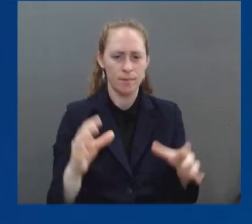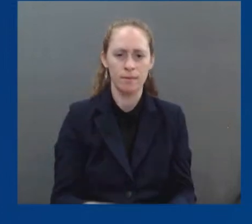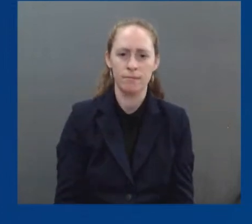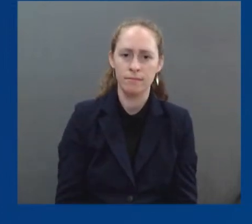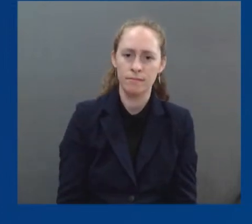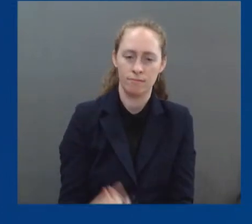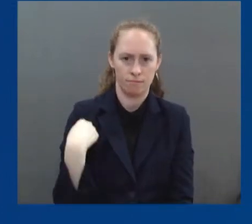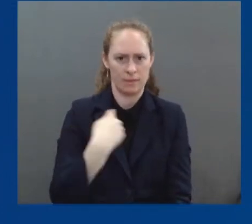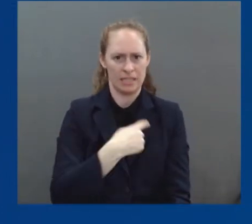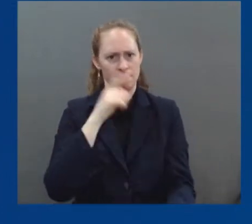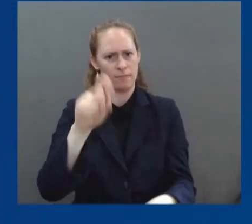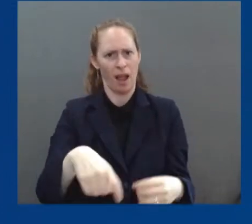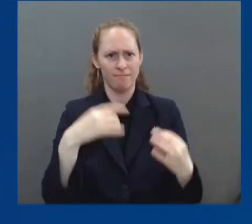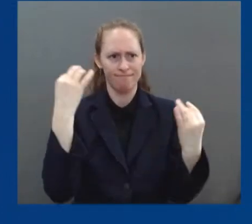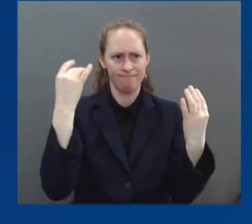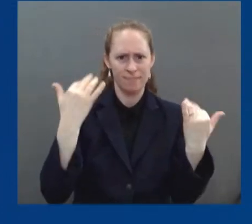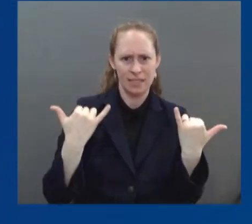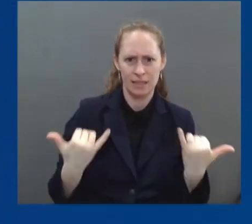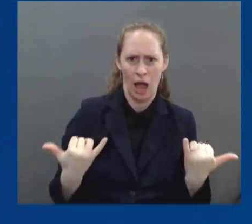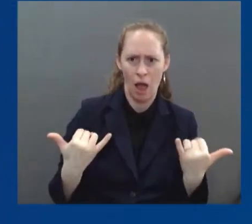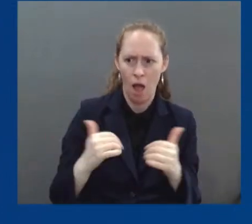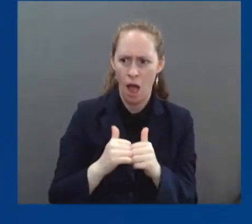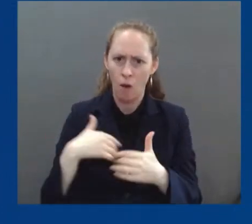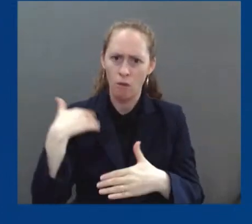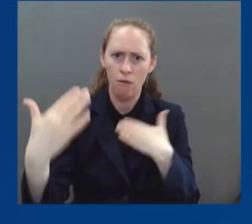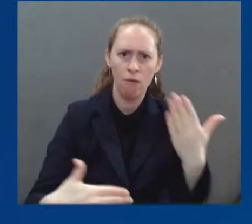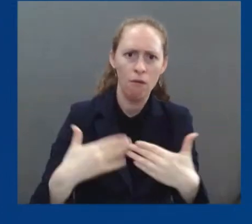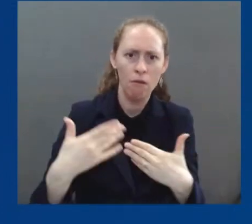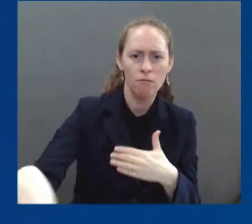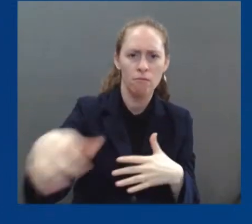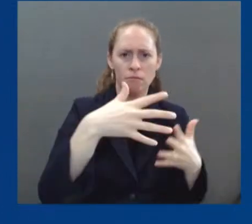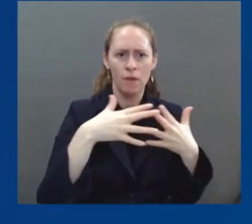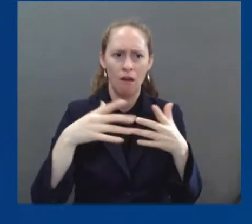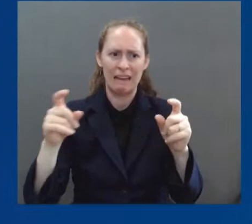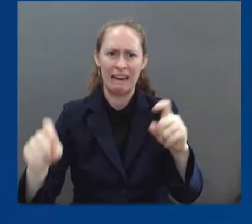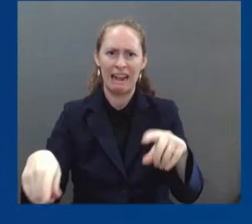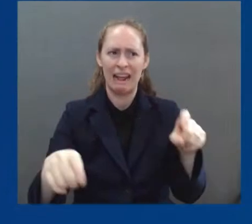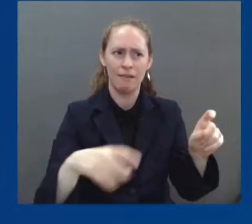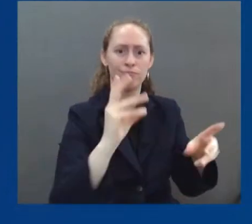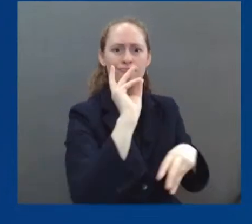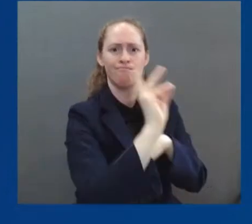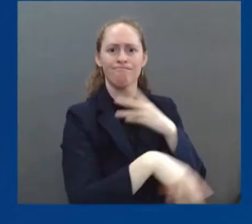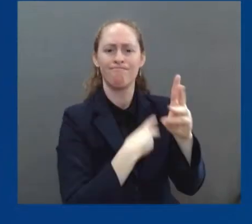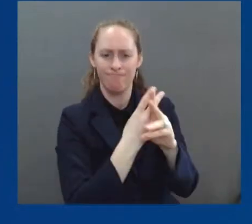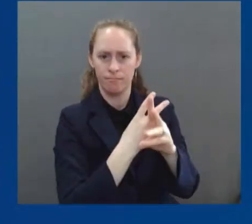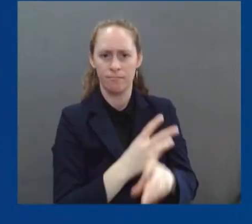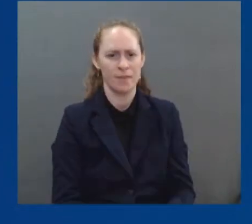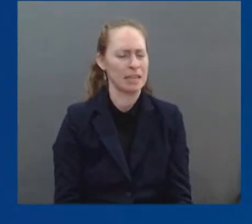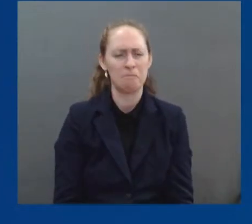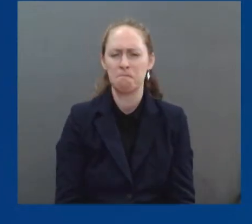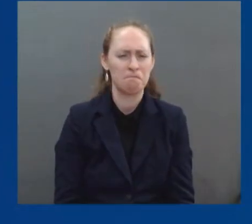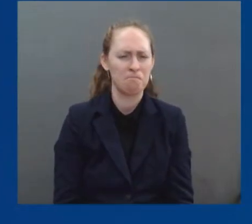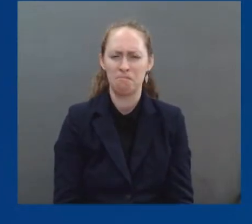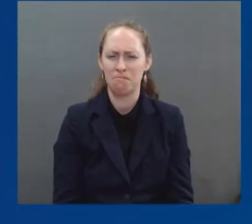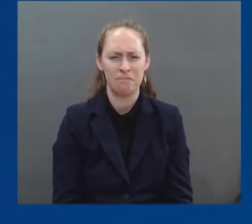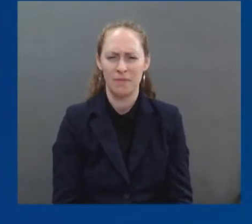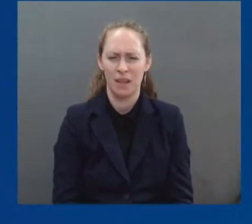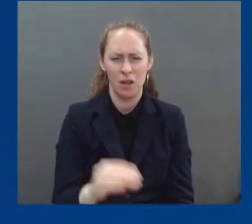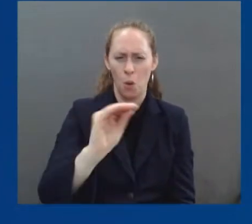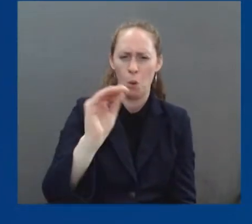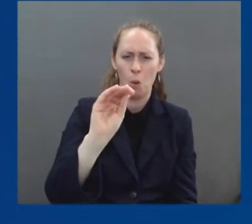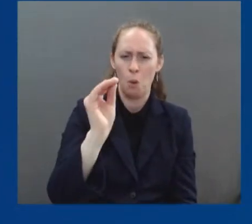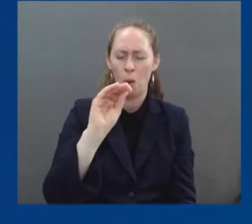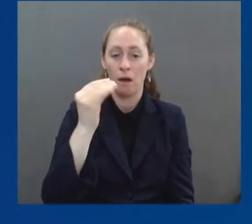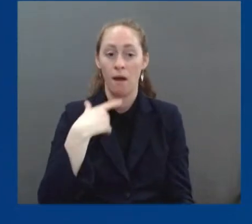this should not be included on any funding bill. The decision should be made by CDC, which it has been, and that's where